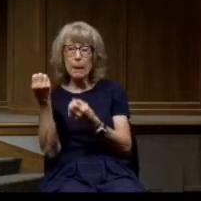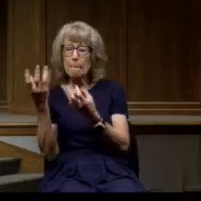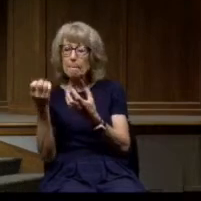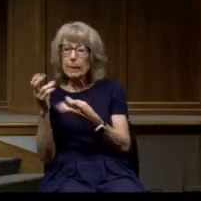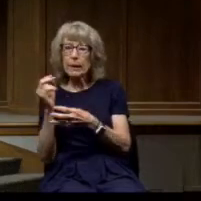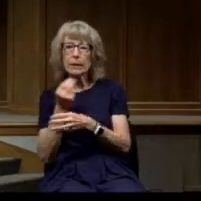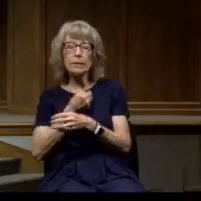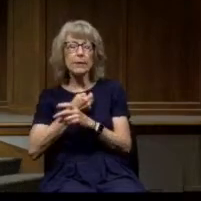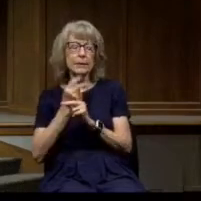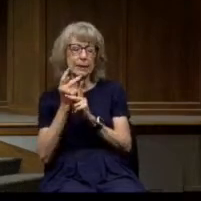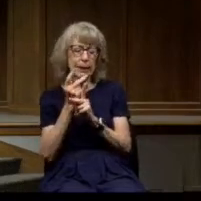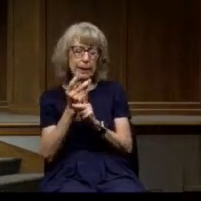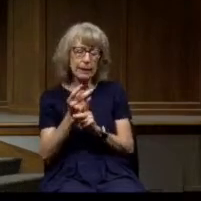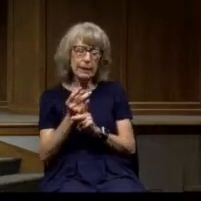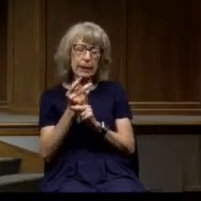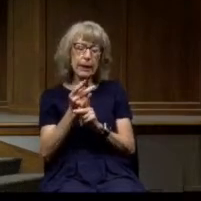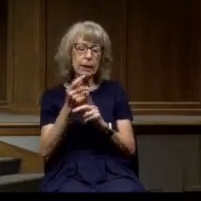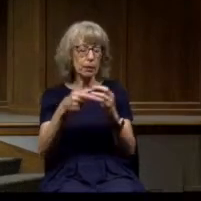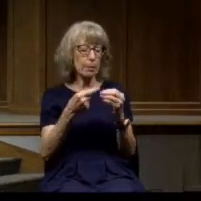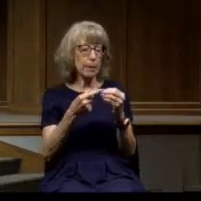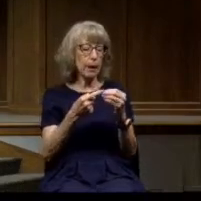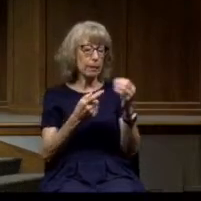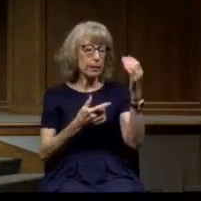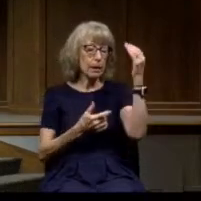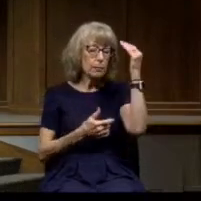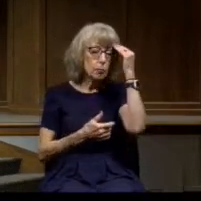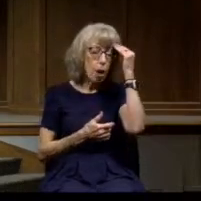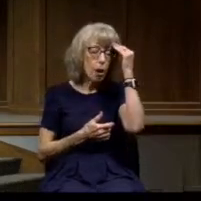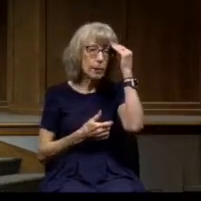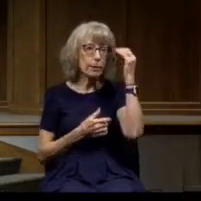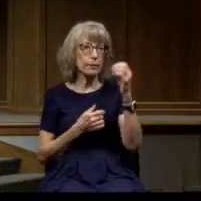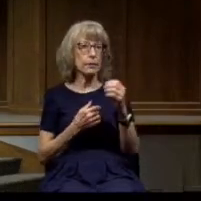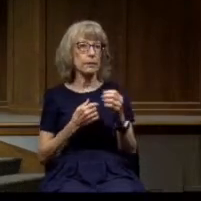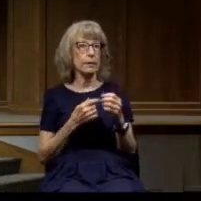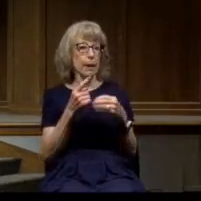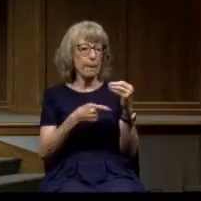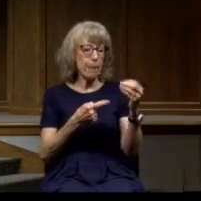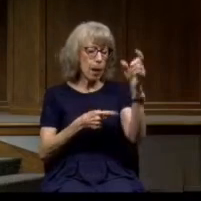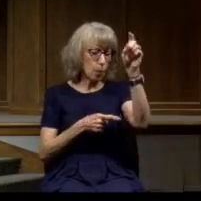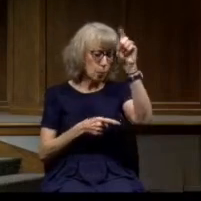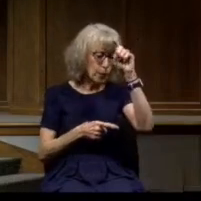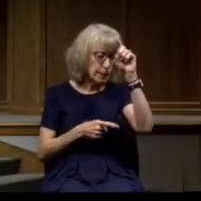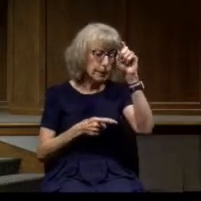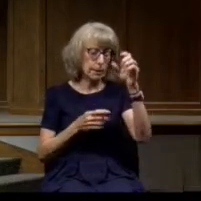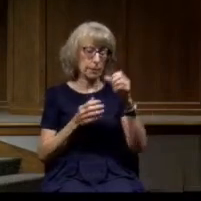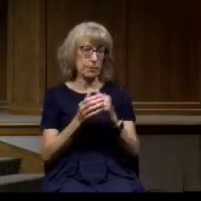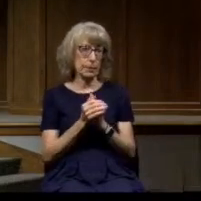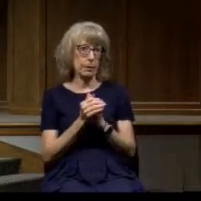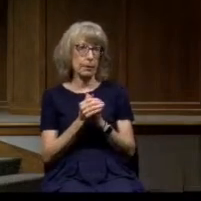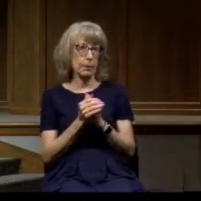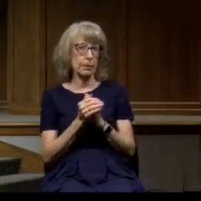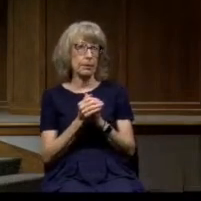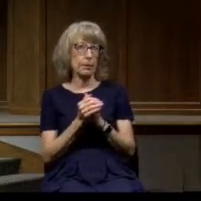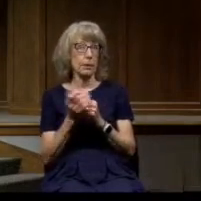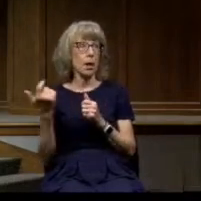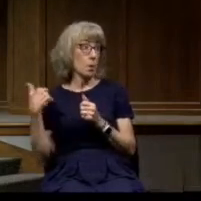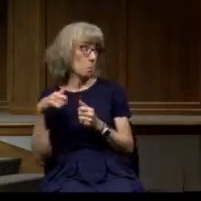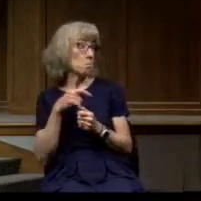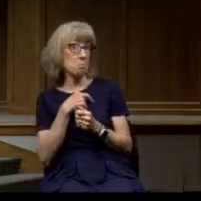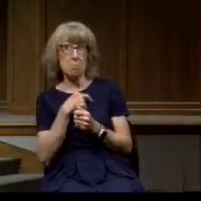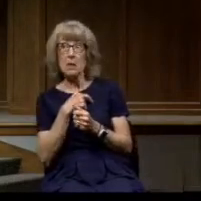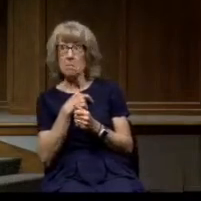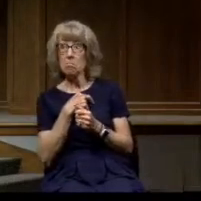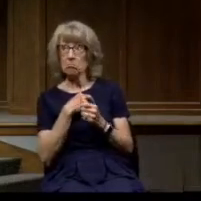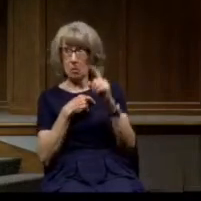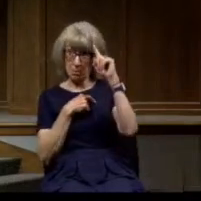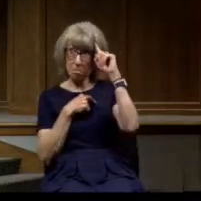really care about knowledge and wisdom and understanding. I'm a preacher. I love this stuff. And we're a really educated church. Like, there's so many